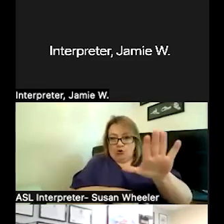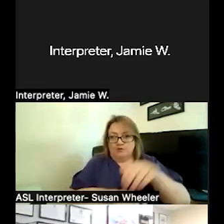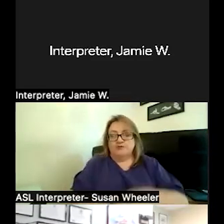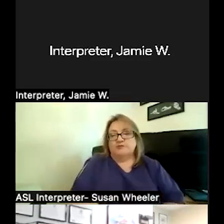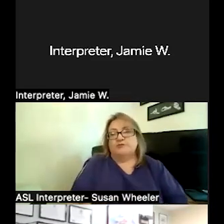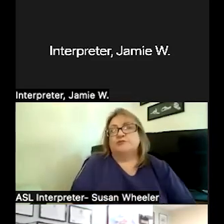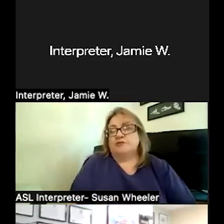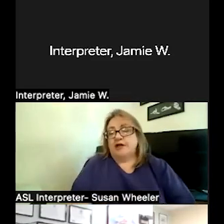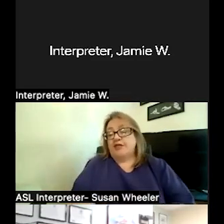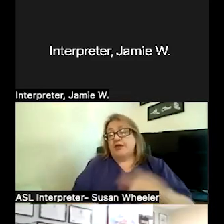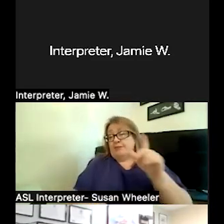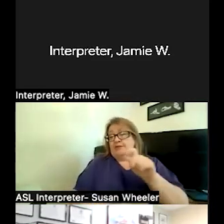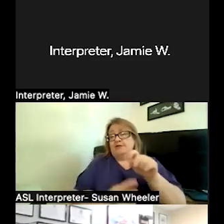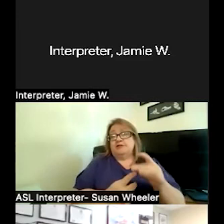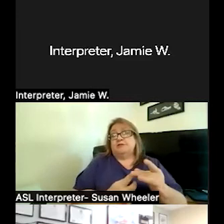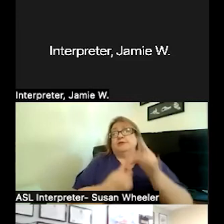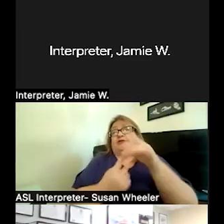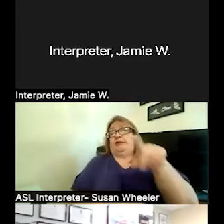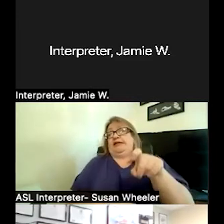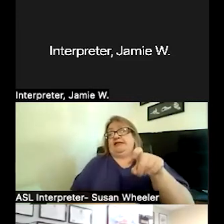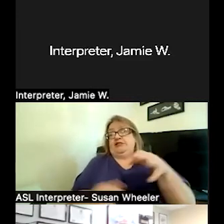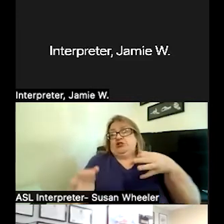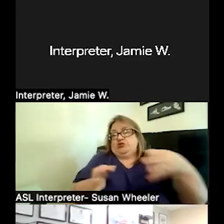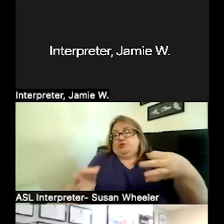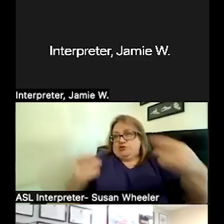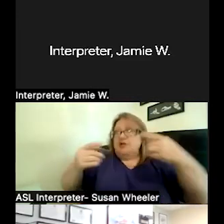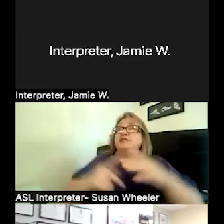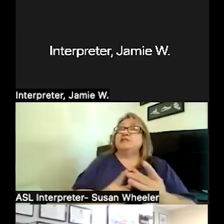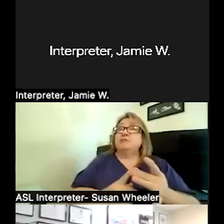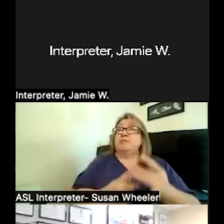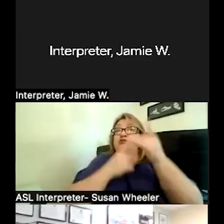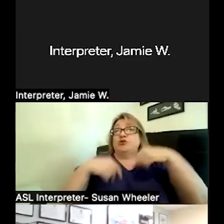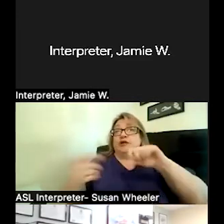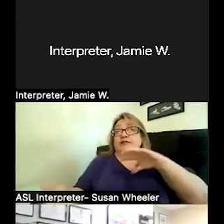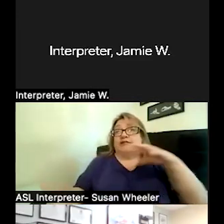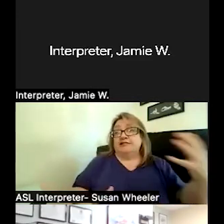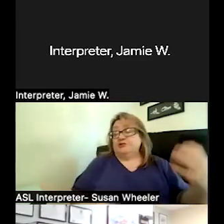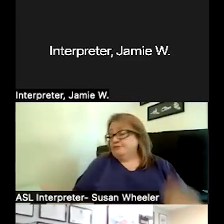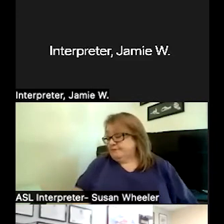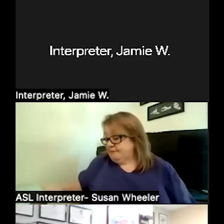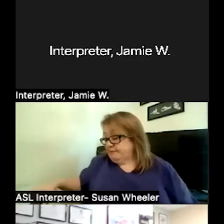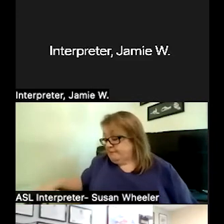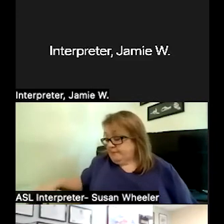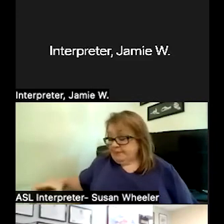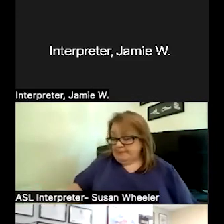and their particular needs and restrictions during a disaster. Next, please.